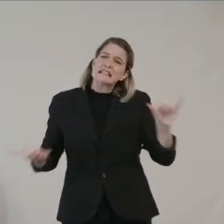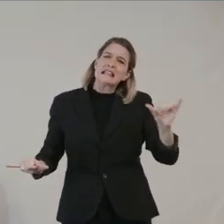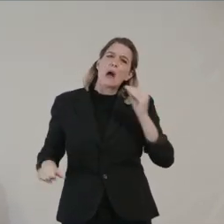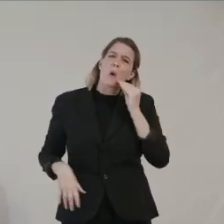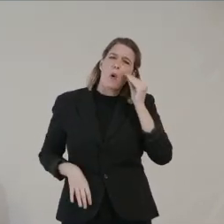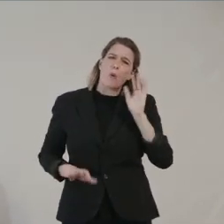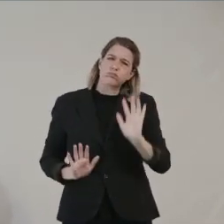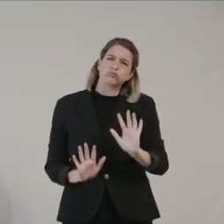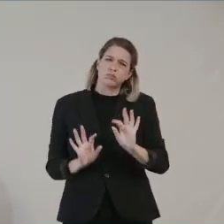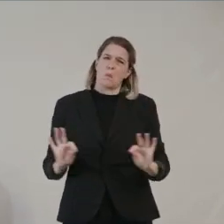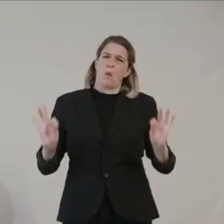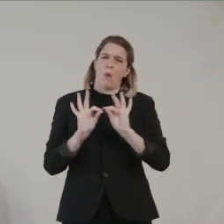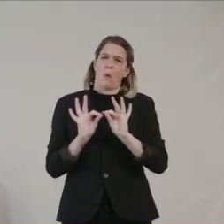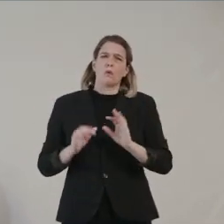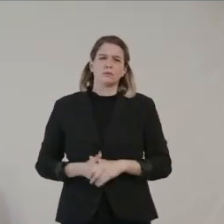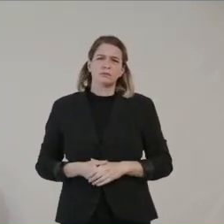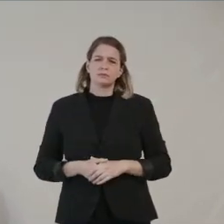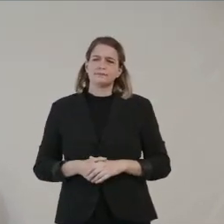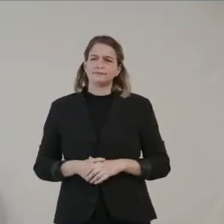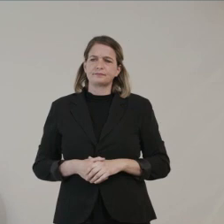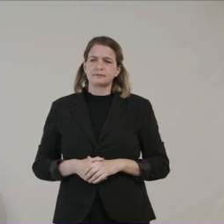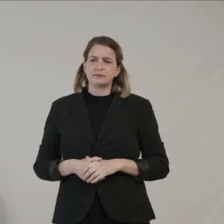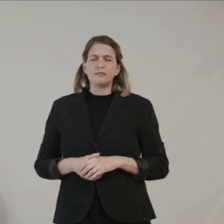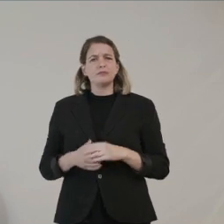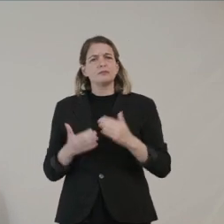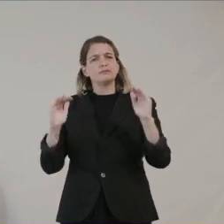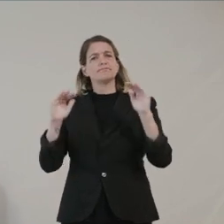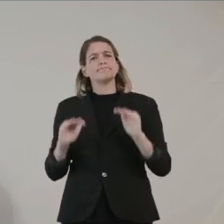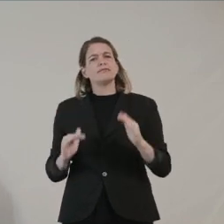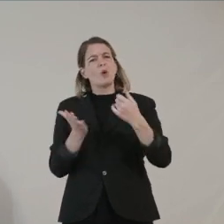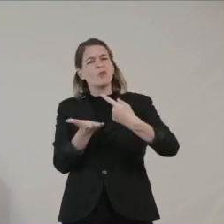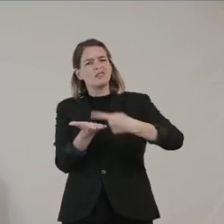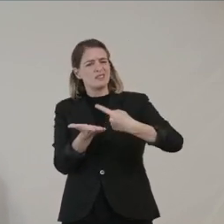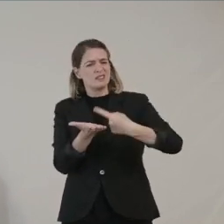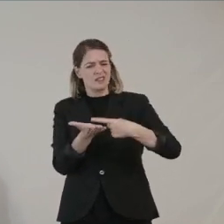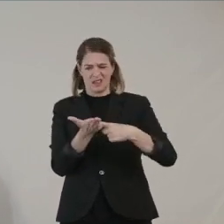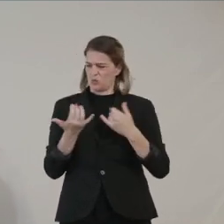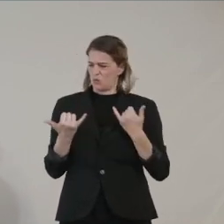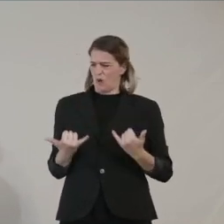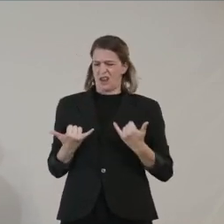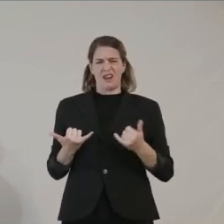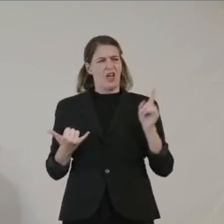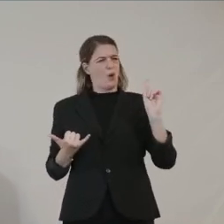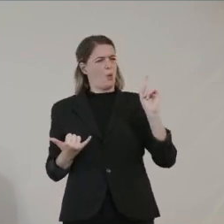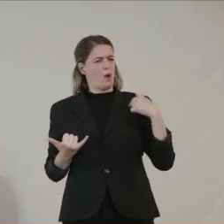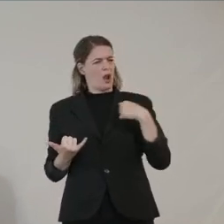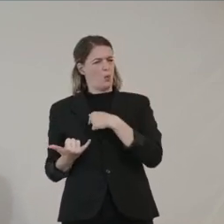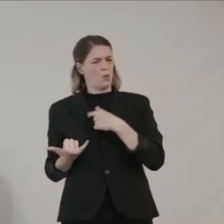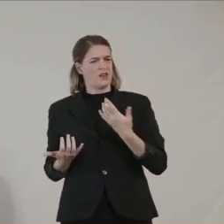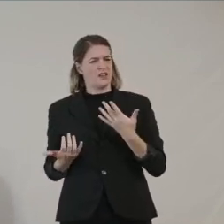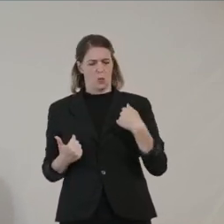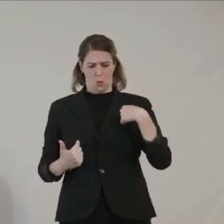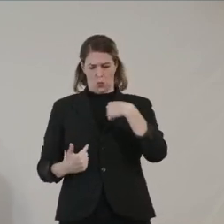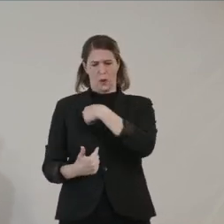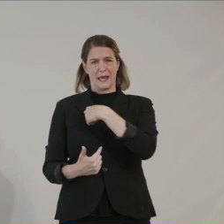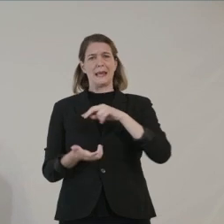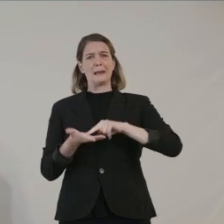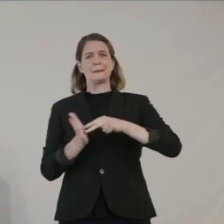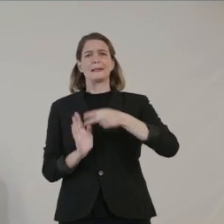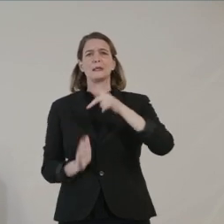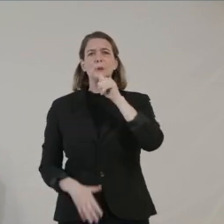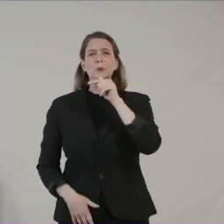So let's talk about where we are today. And when I say we, I'm talking about the state of Arizona. That's the focus.